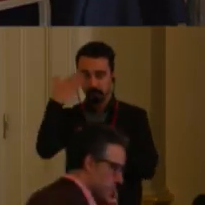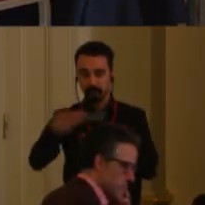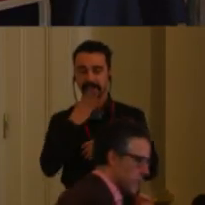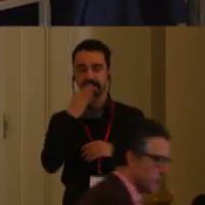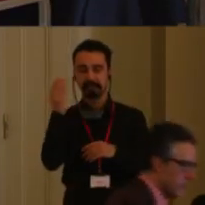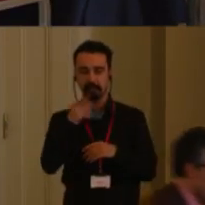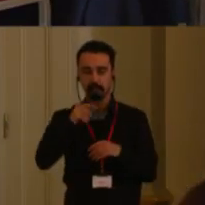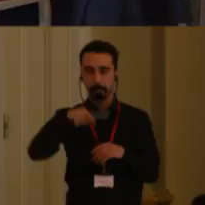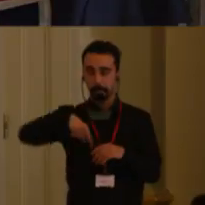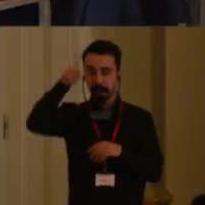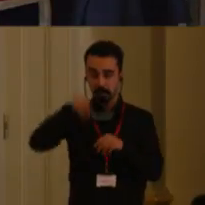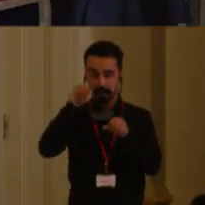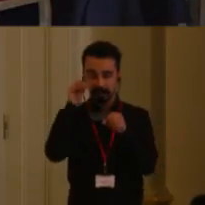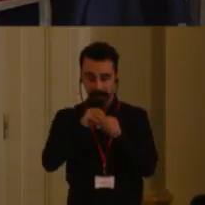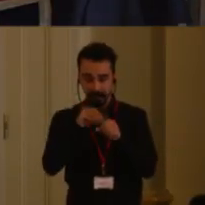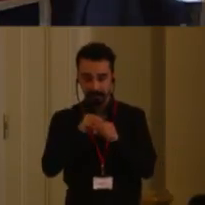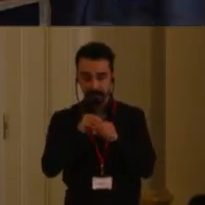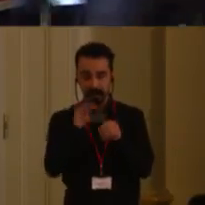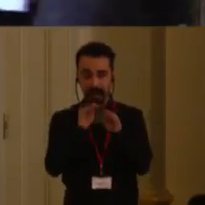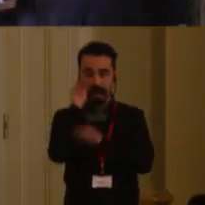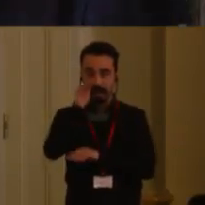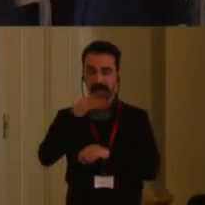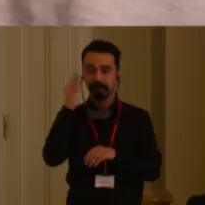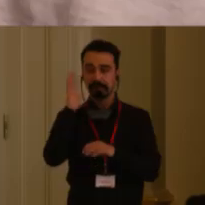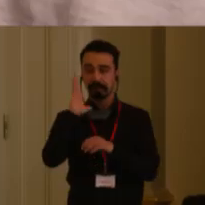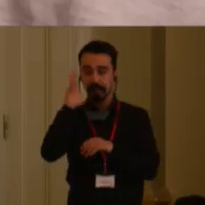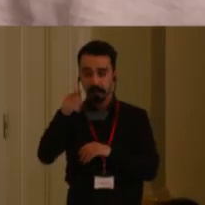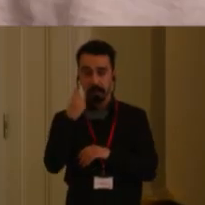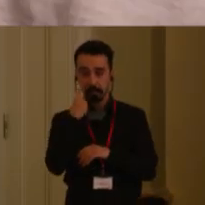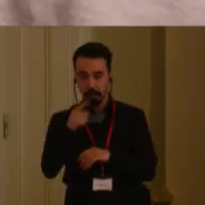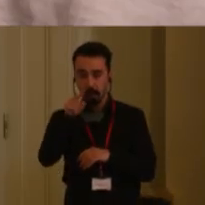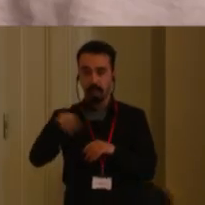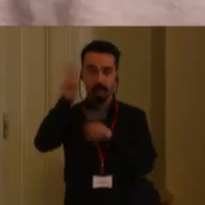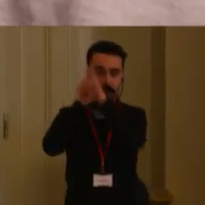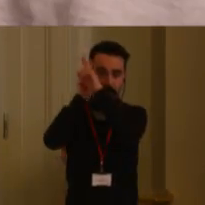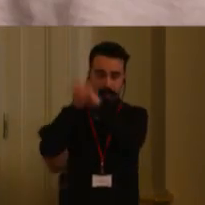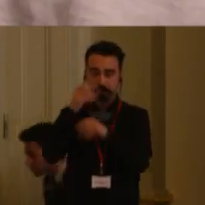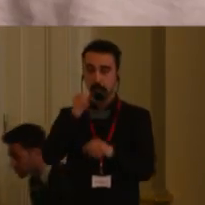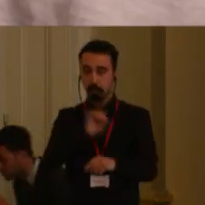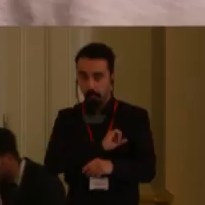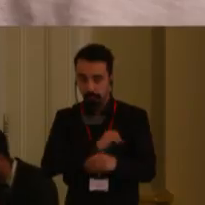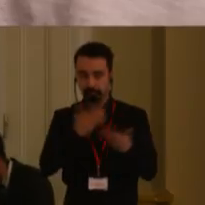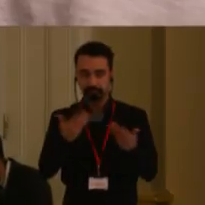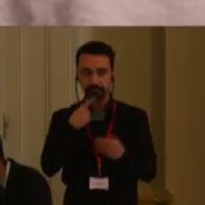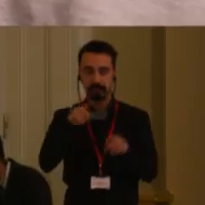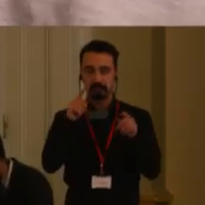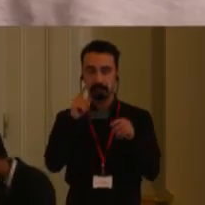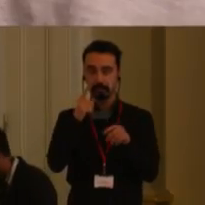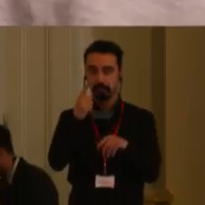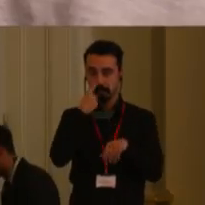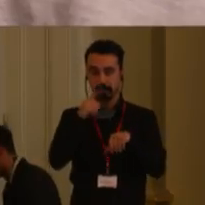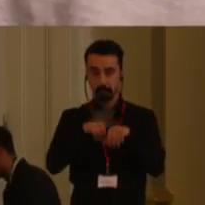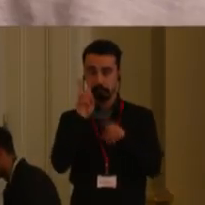find out more about. We'd like to explore how youngsters experience their daily living, their